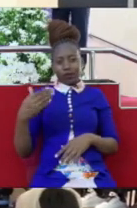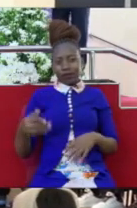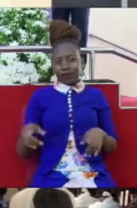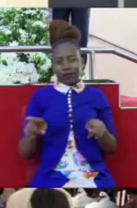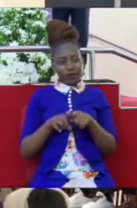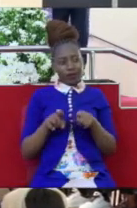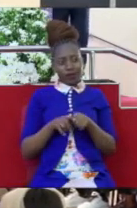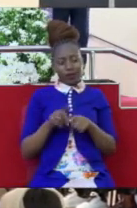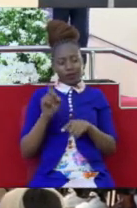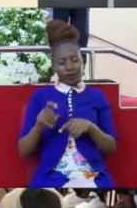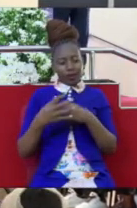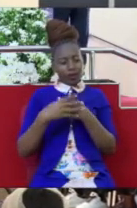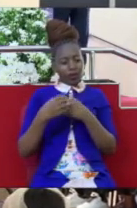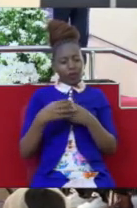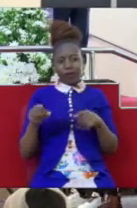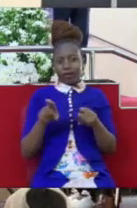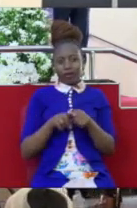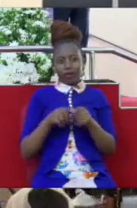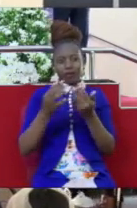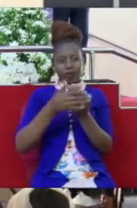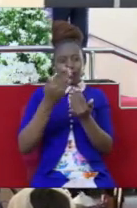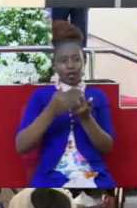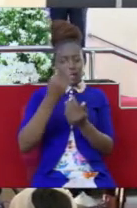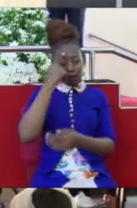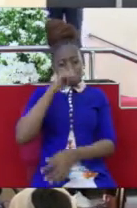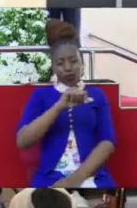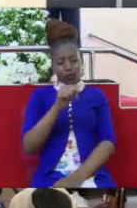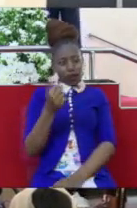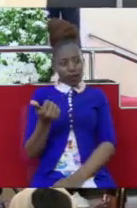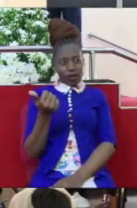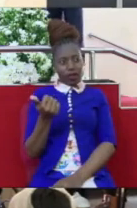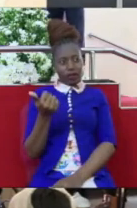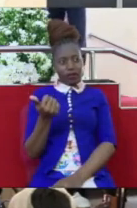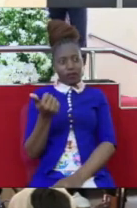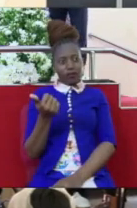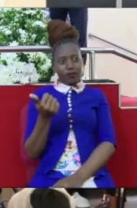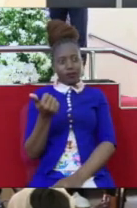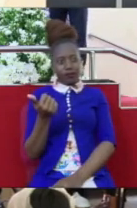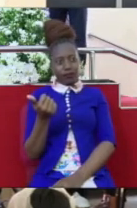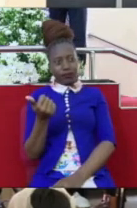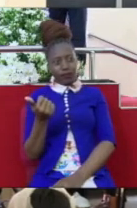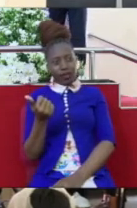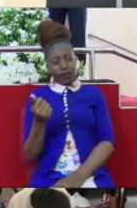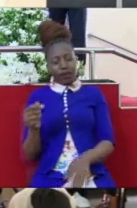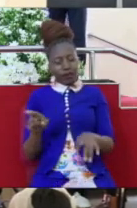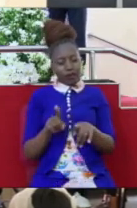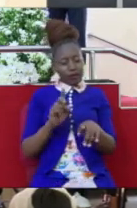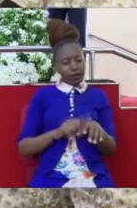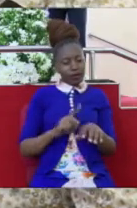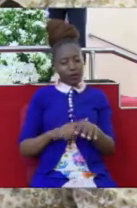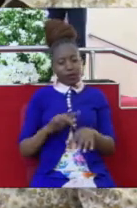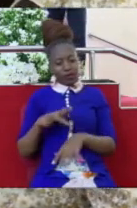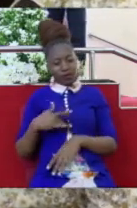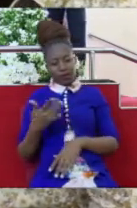care for one another. Lazima tuzingatie wengine. Even if it means inconvenience. Hata kama ni haifurahishi haipendezi.